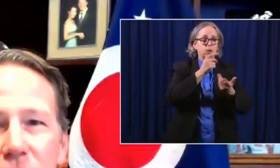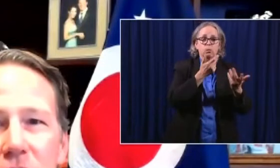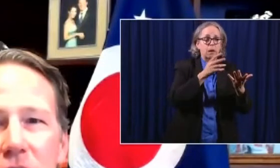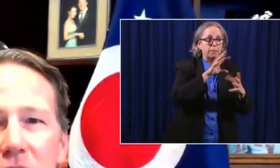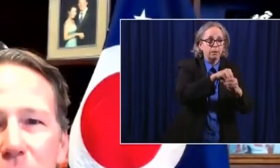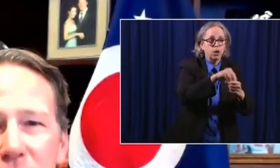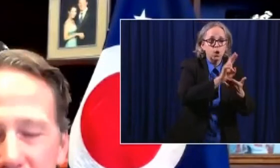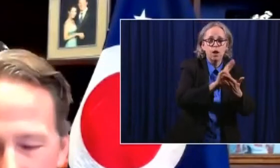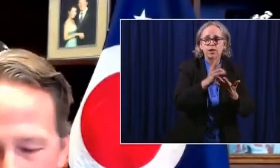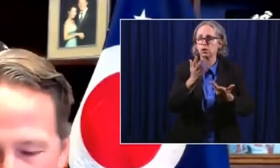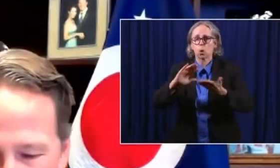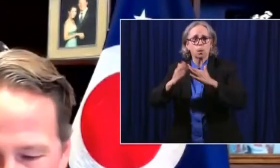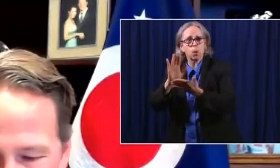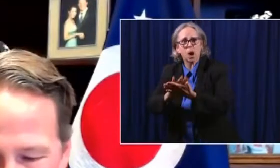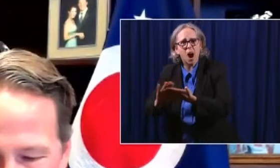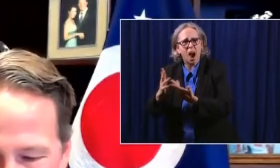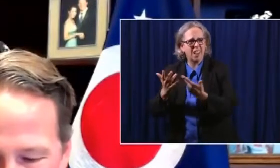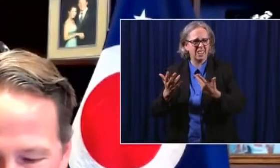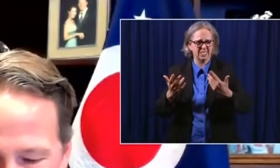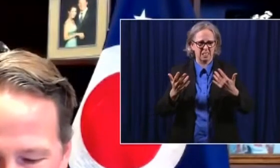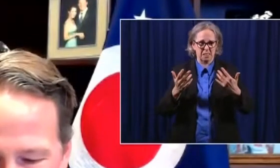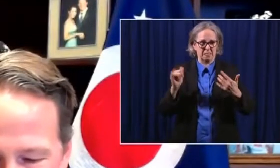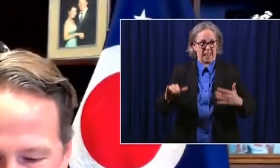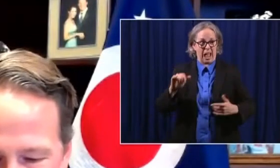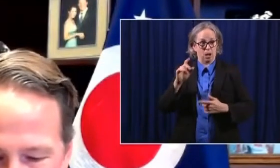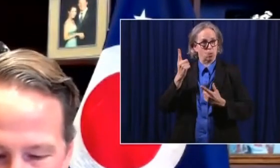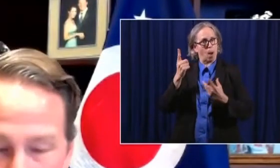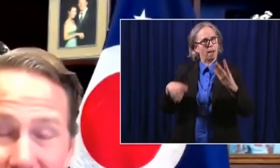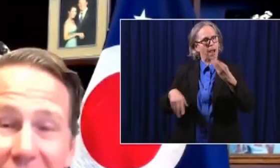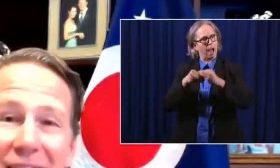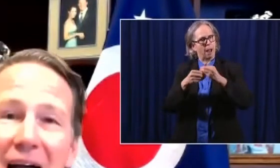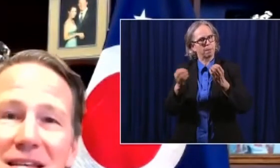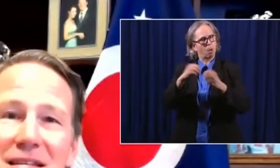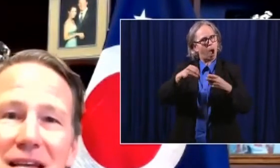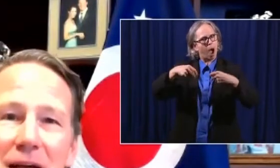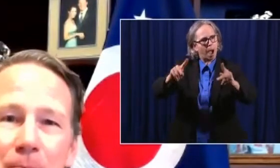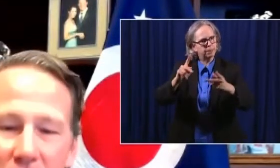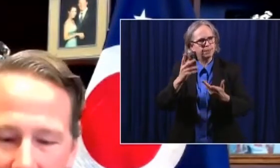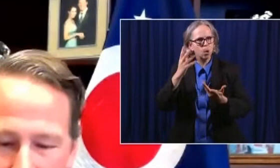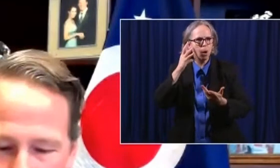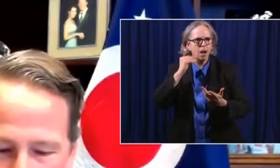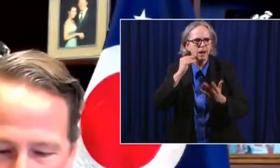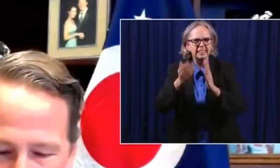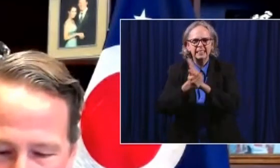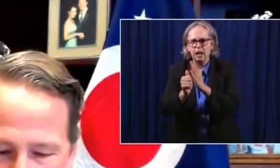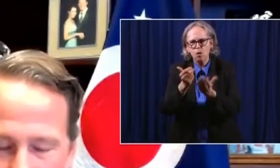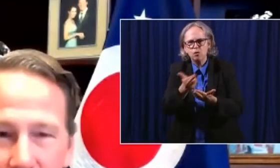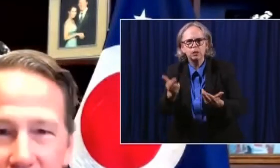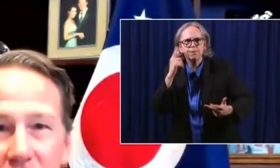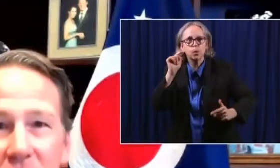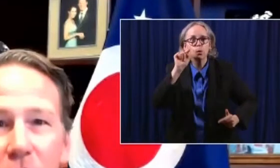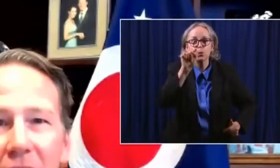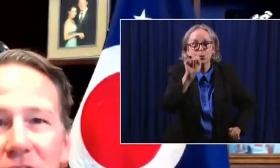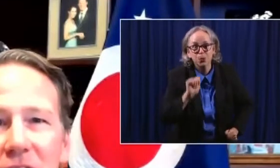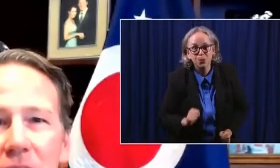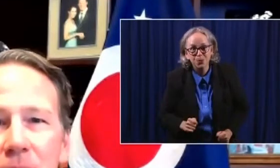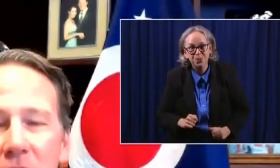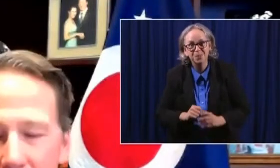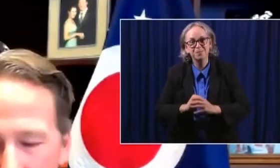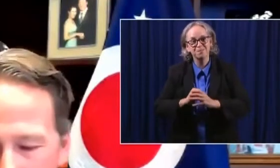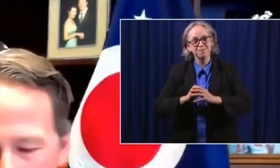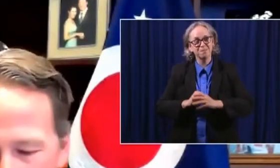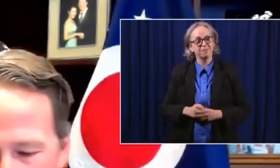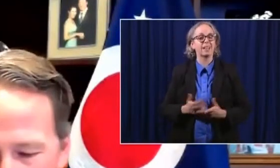colleges. So please make sure you use that resource. And then lastly, duplicate payments. You know, the Innovate Ohio